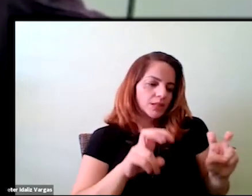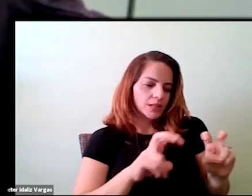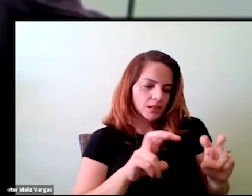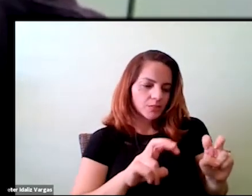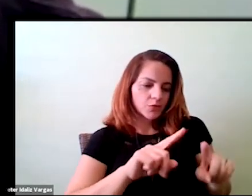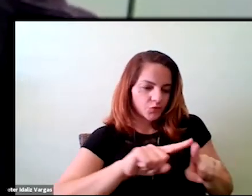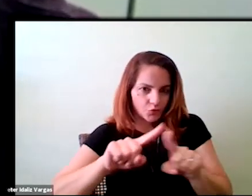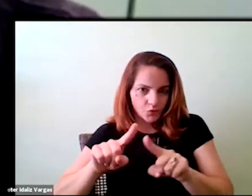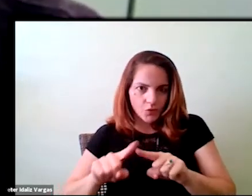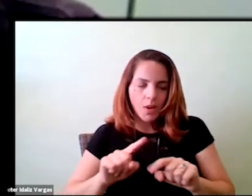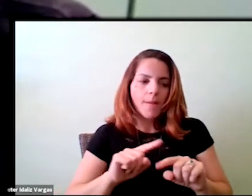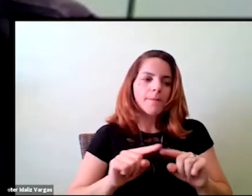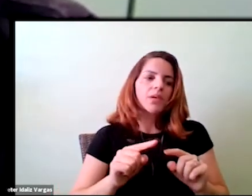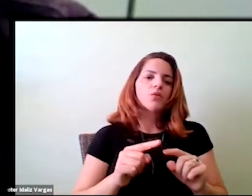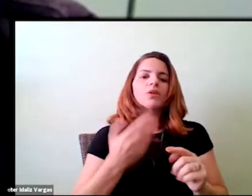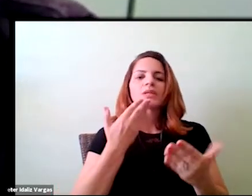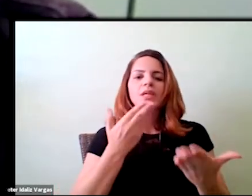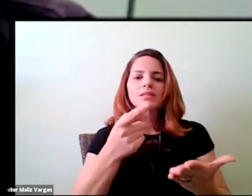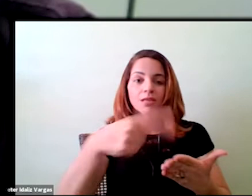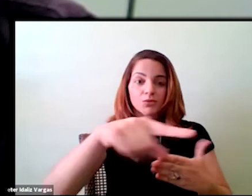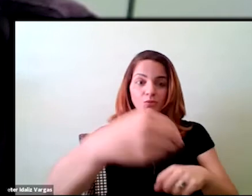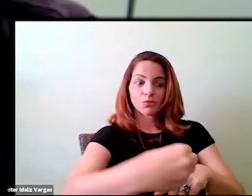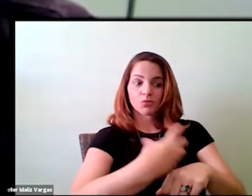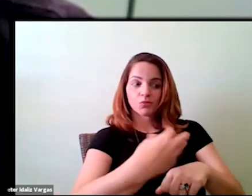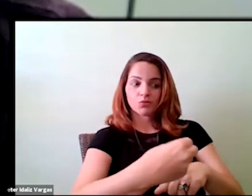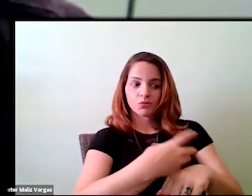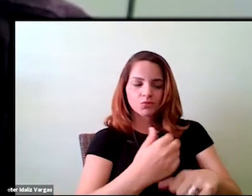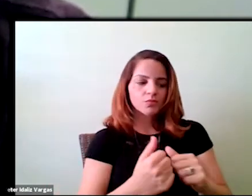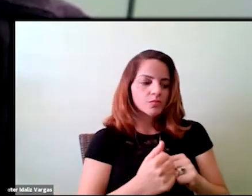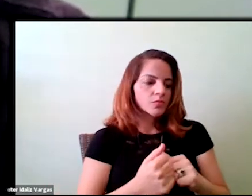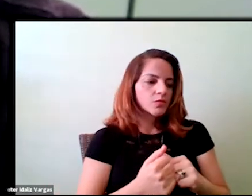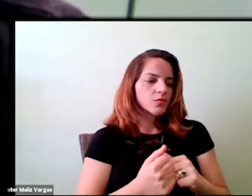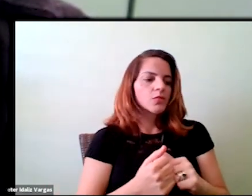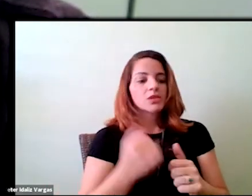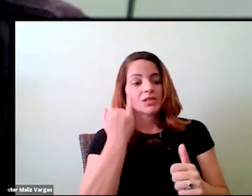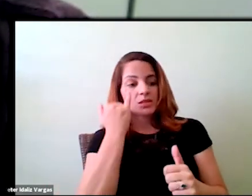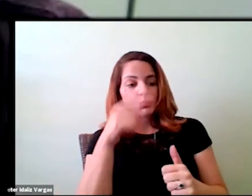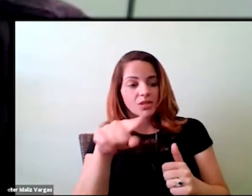So people who are interested in the Puerto Rican studies and who like to interact